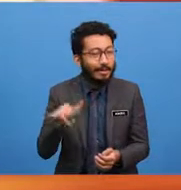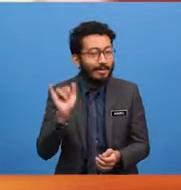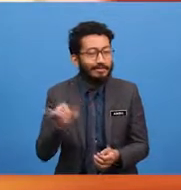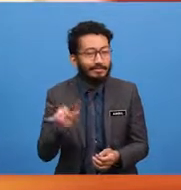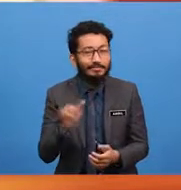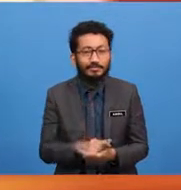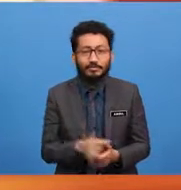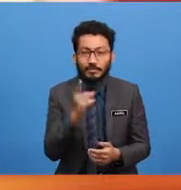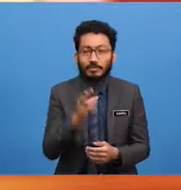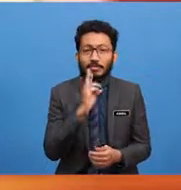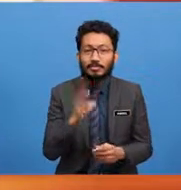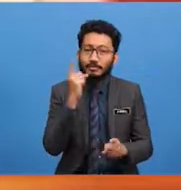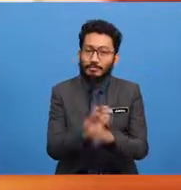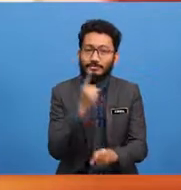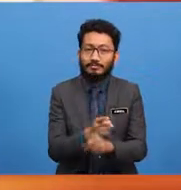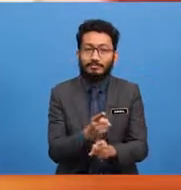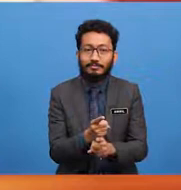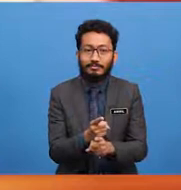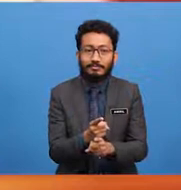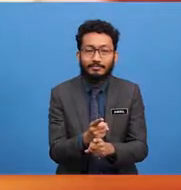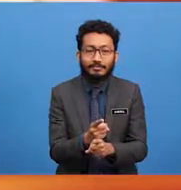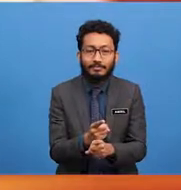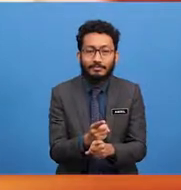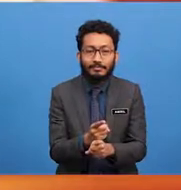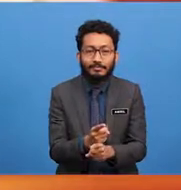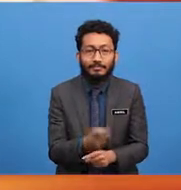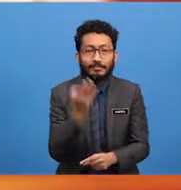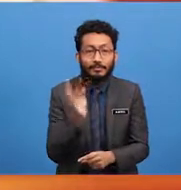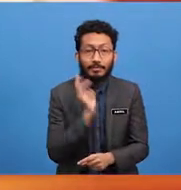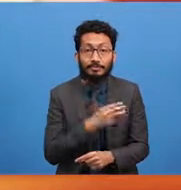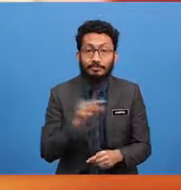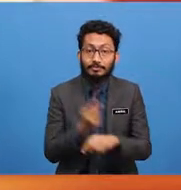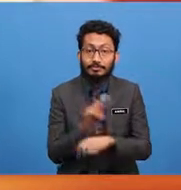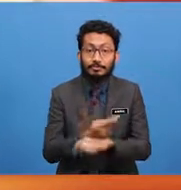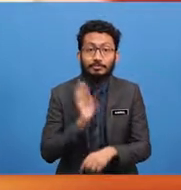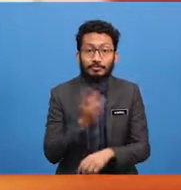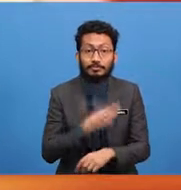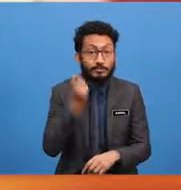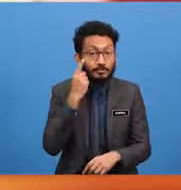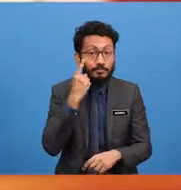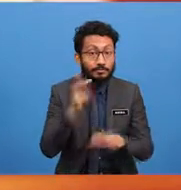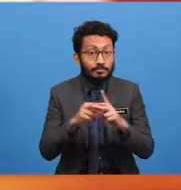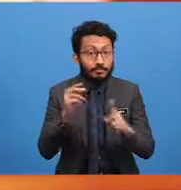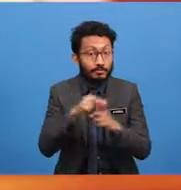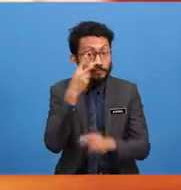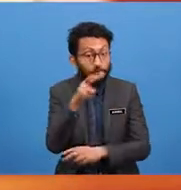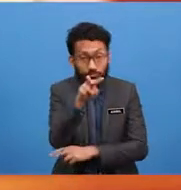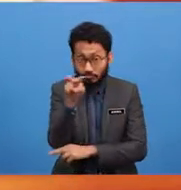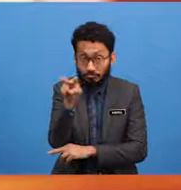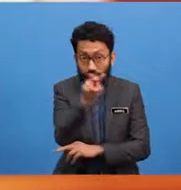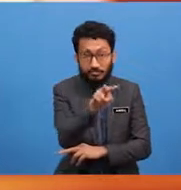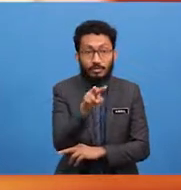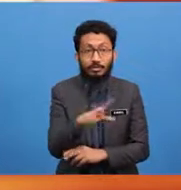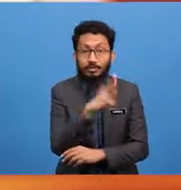You are right. We use our eyes to see and